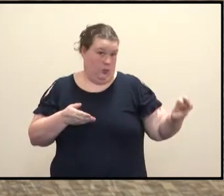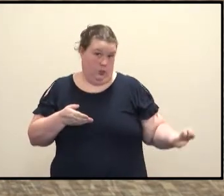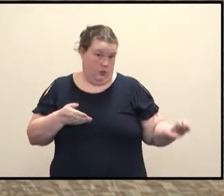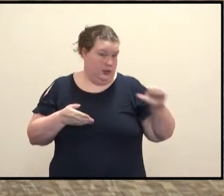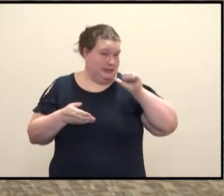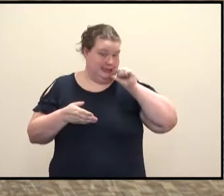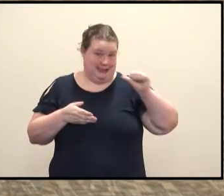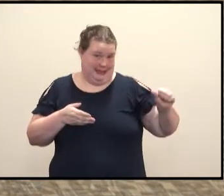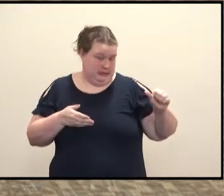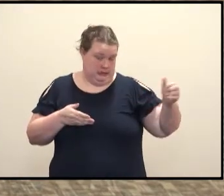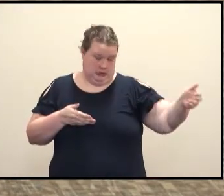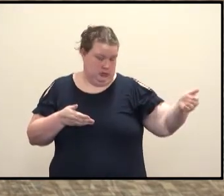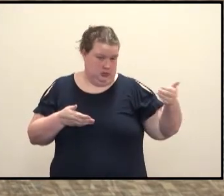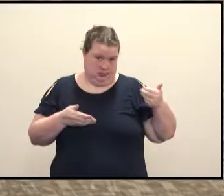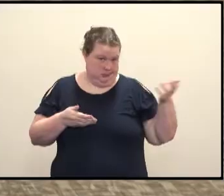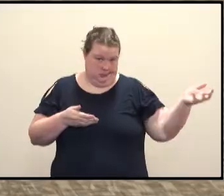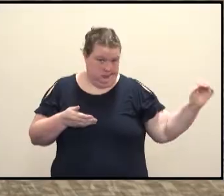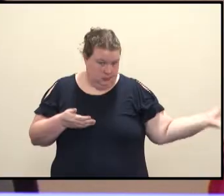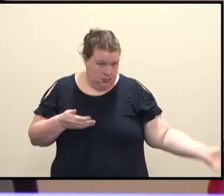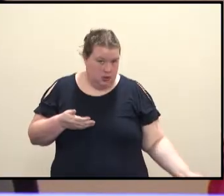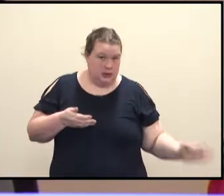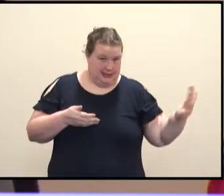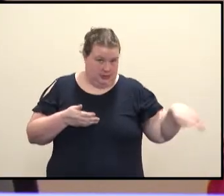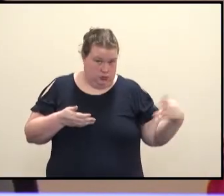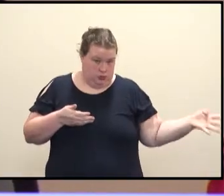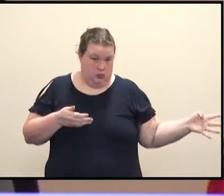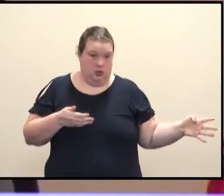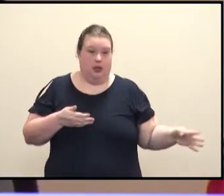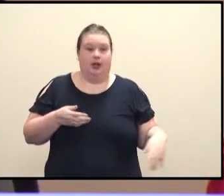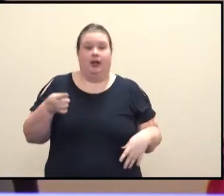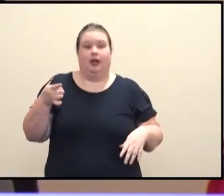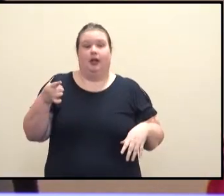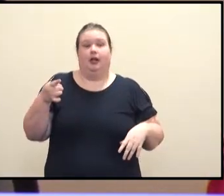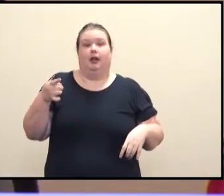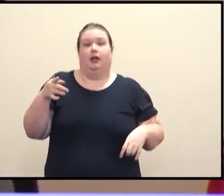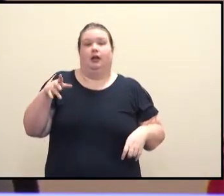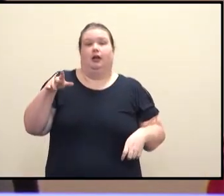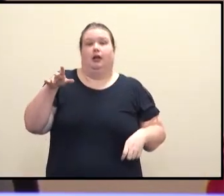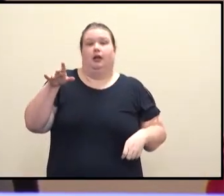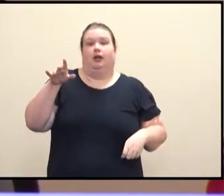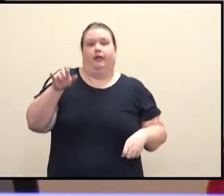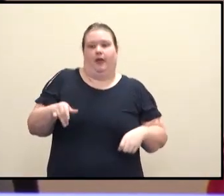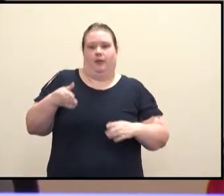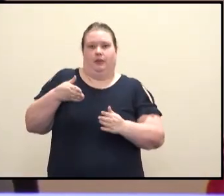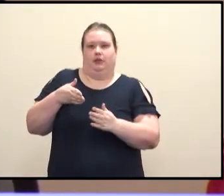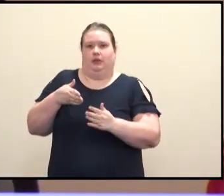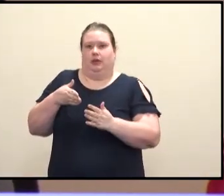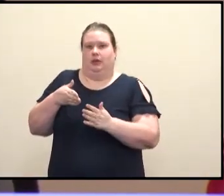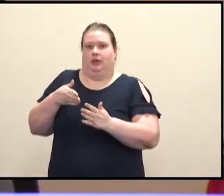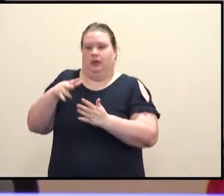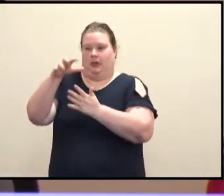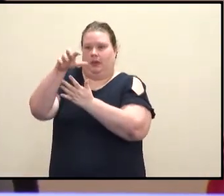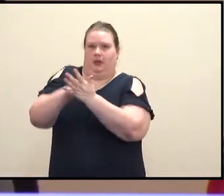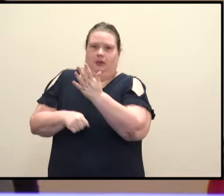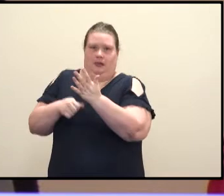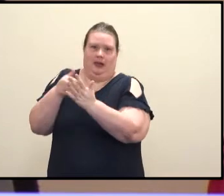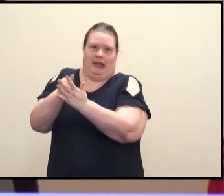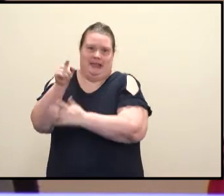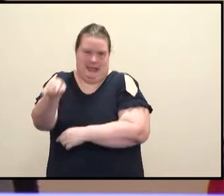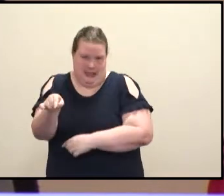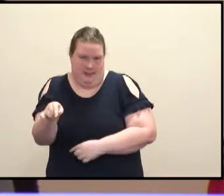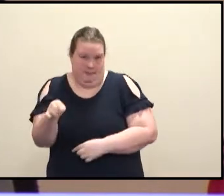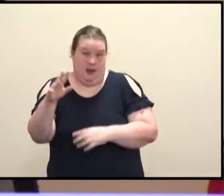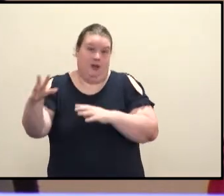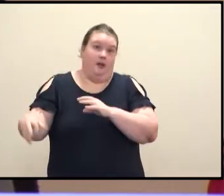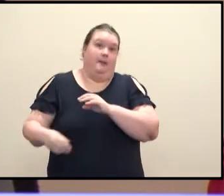that was basically held against them because they submitted extra paperwork.